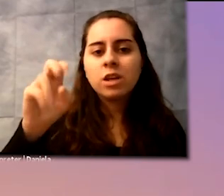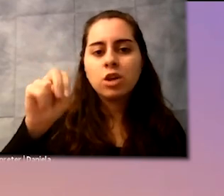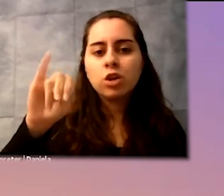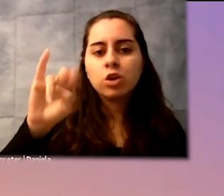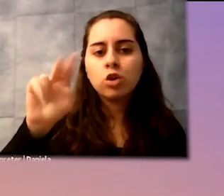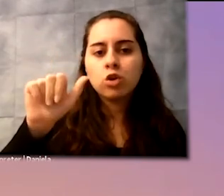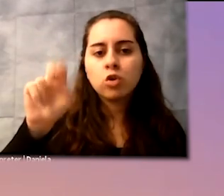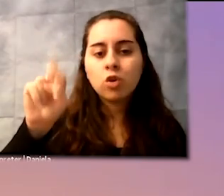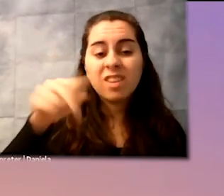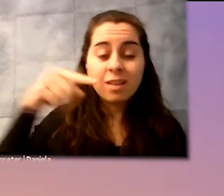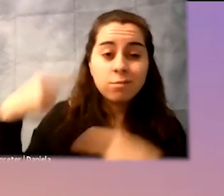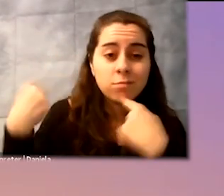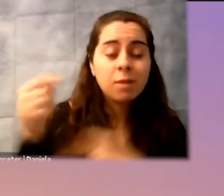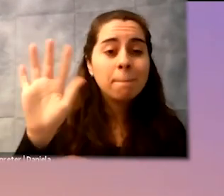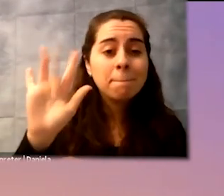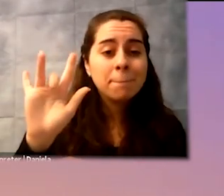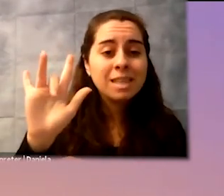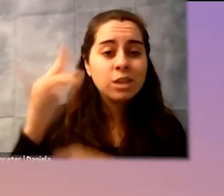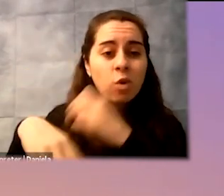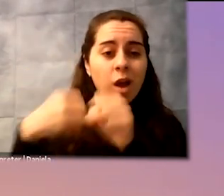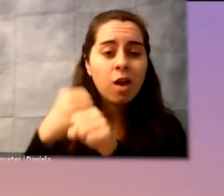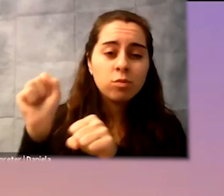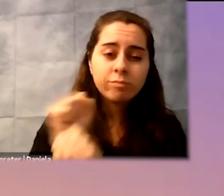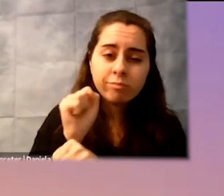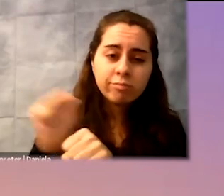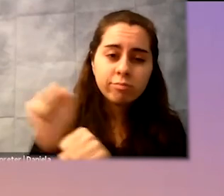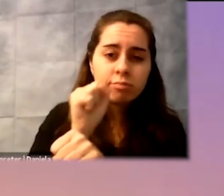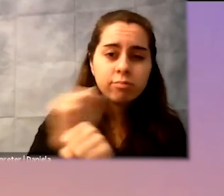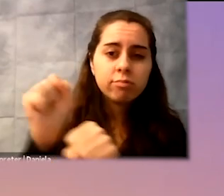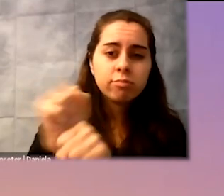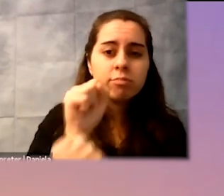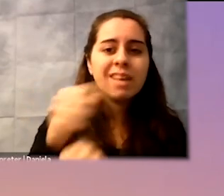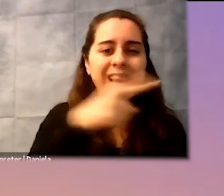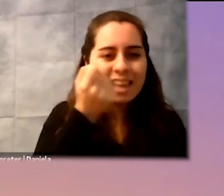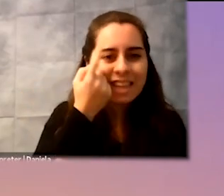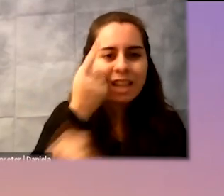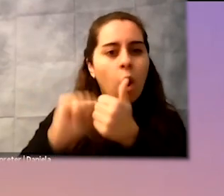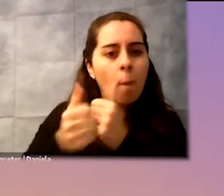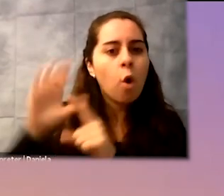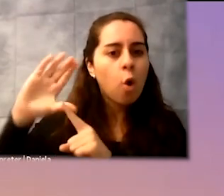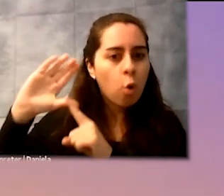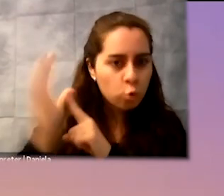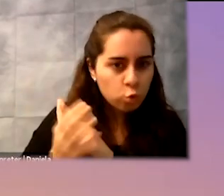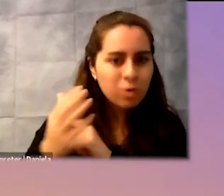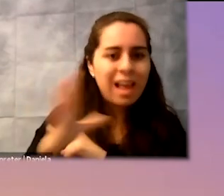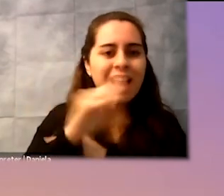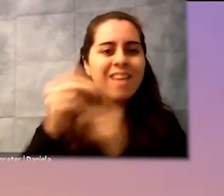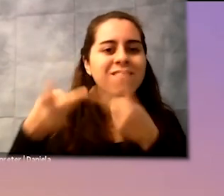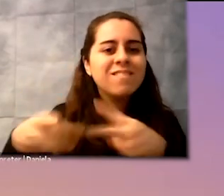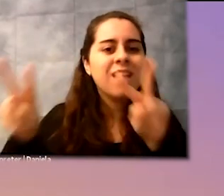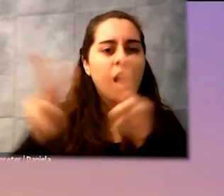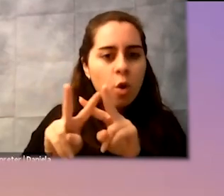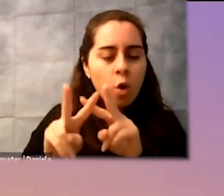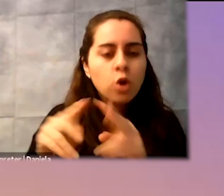Mr. Early has consistently recognized the integrity of historically evolved values and cultures of African-American, Latino,